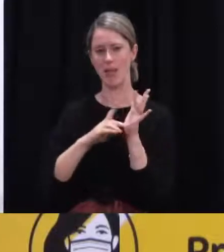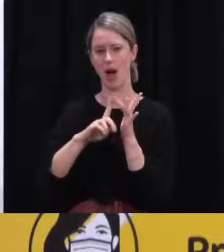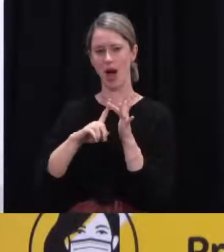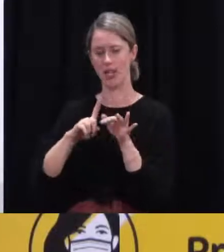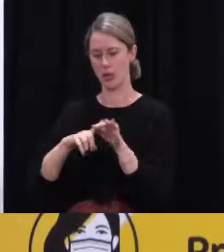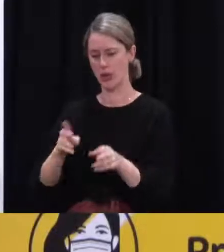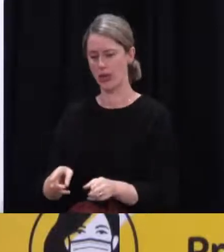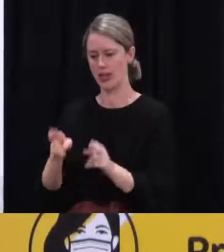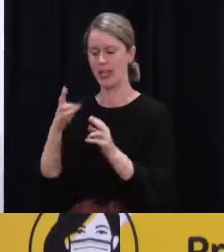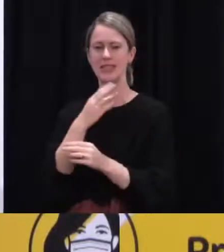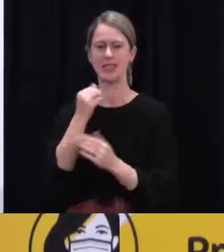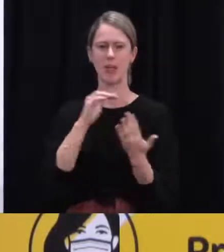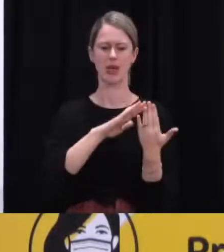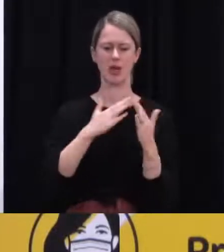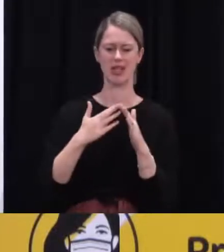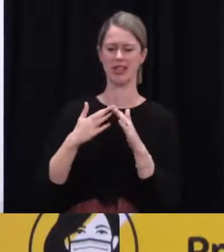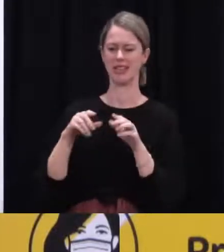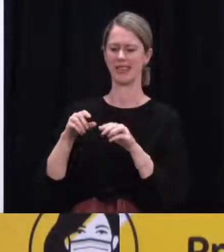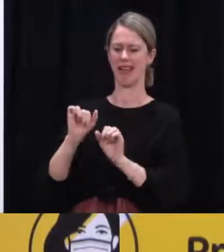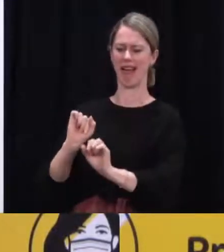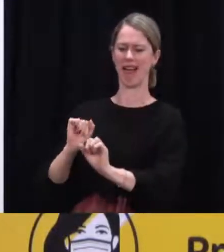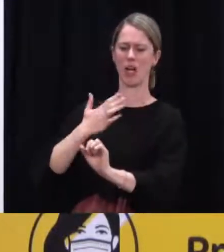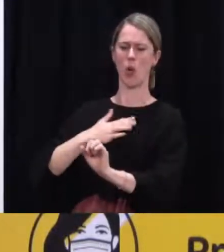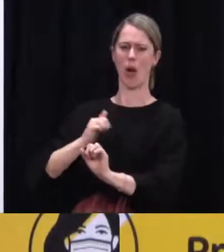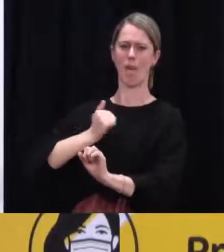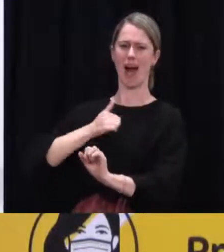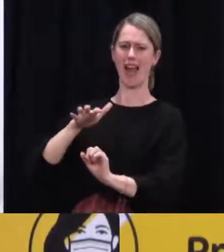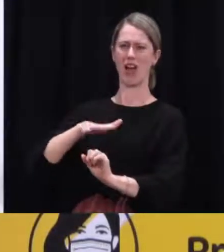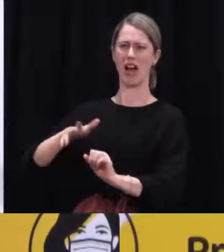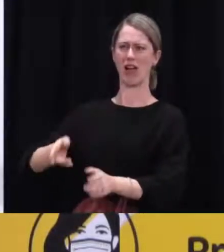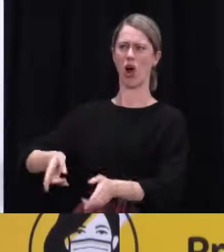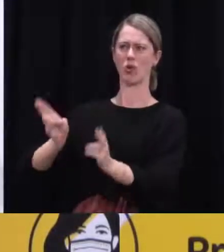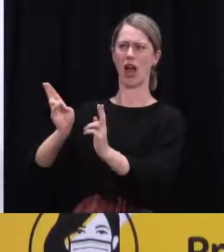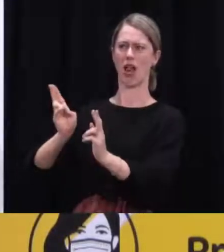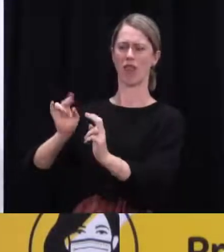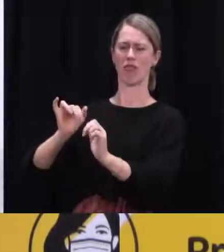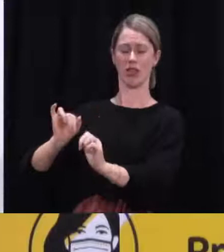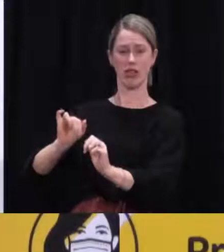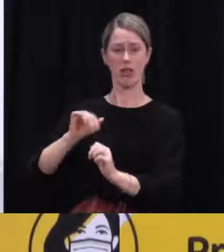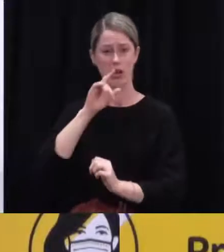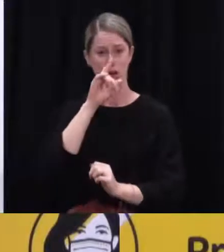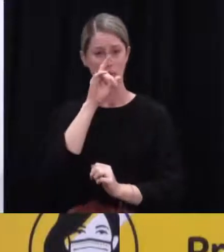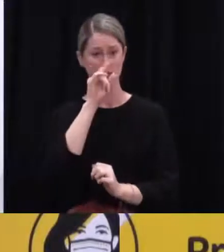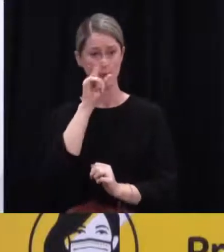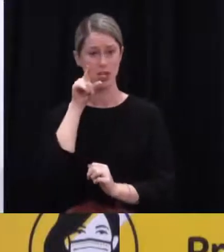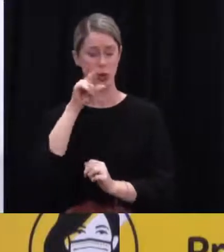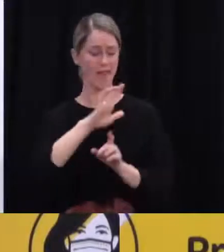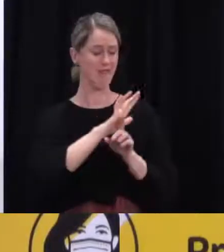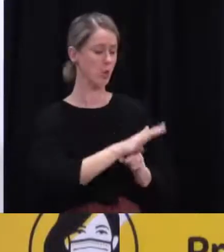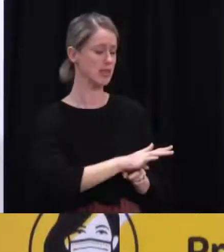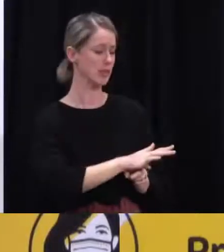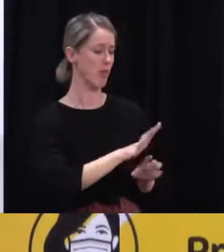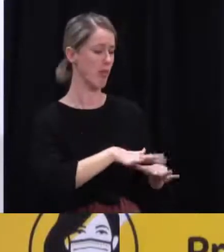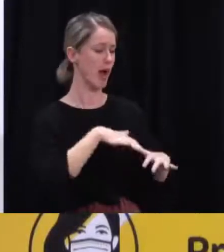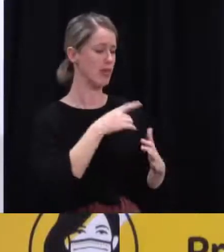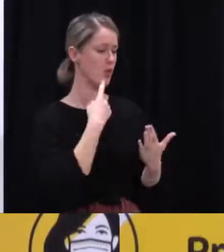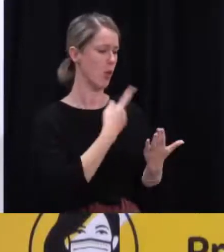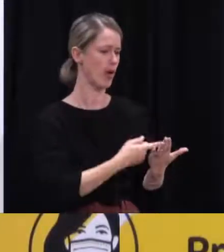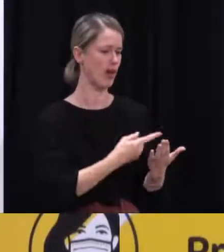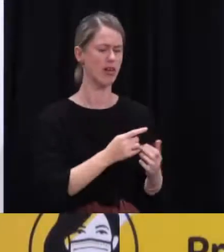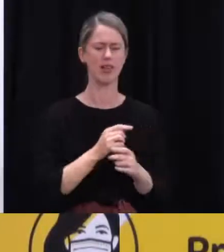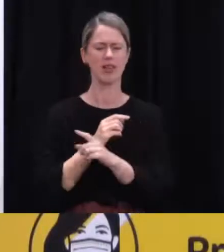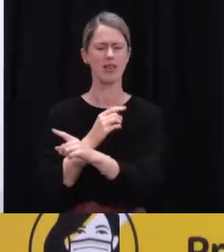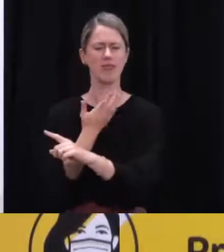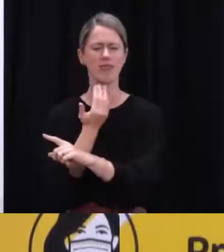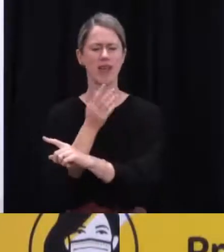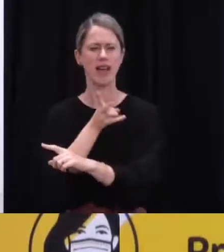communities about standing up new MIQs in their communities, could you end up forcing it on them with a parliamentary order? Sorry, run